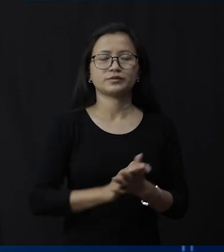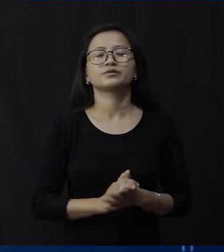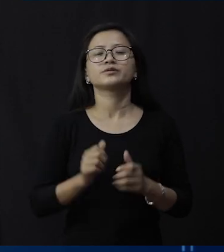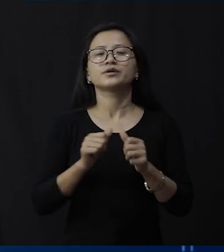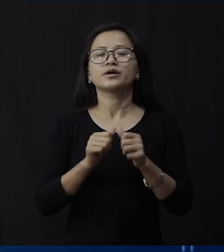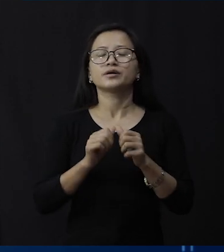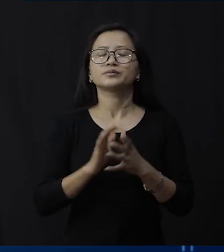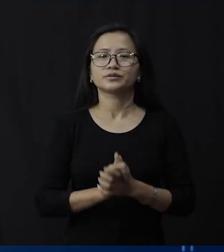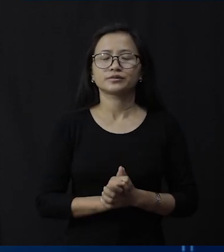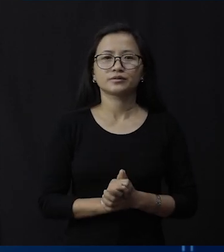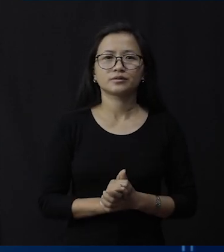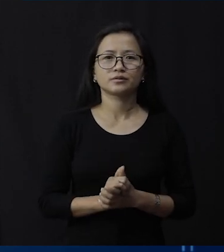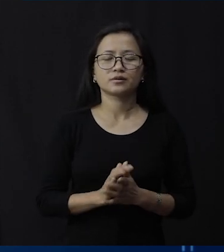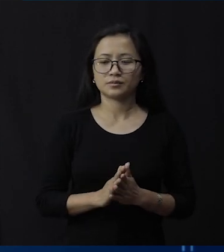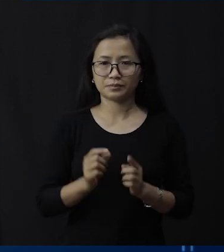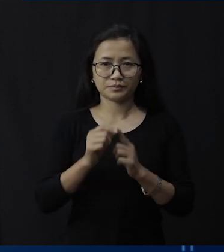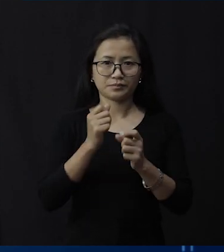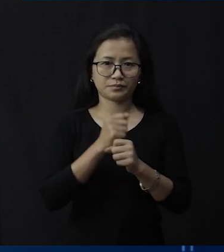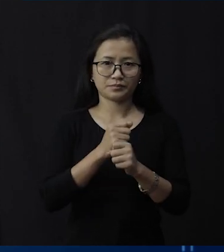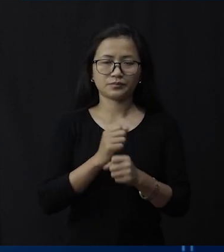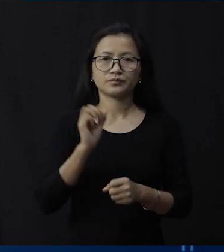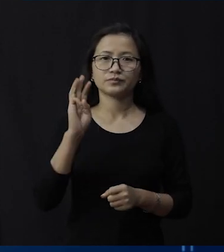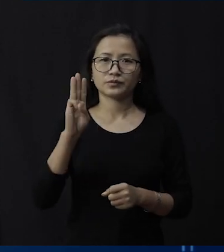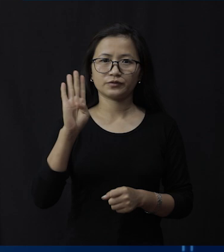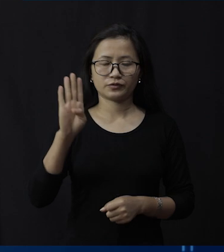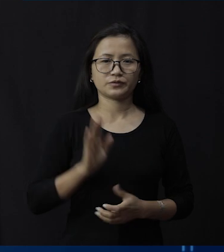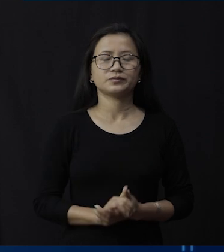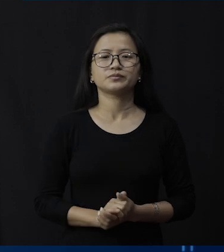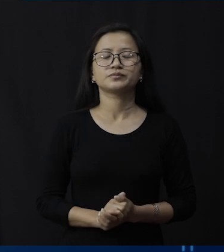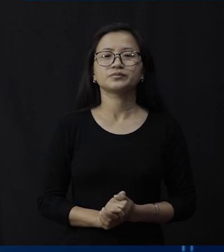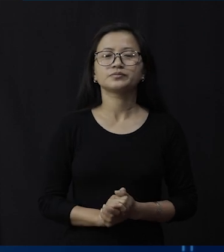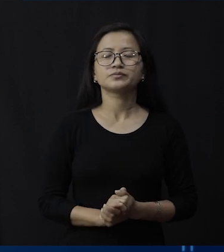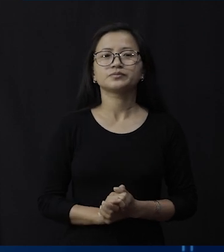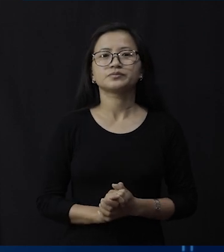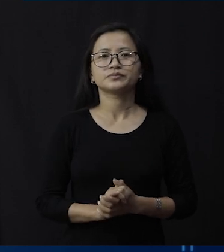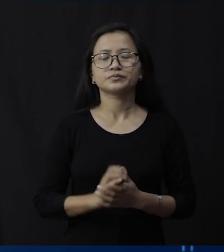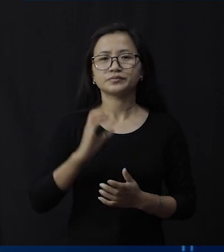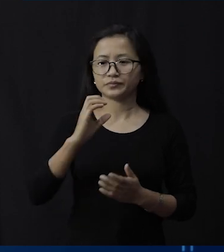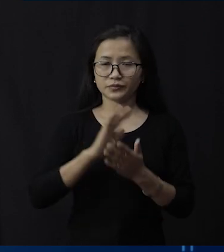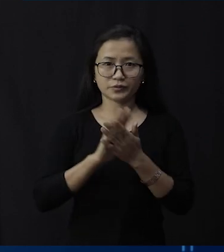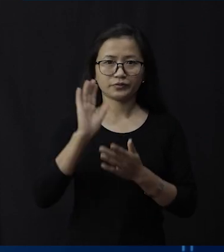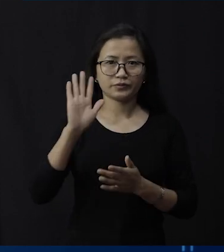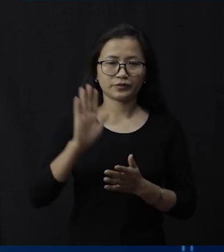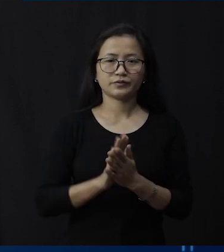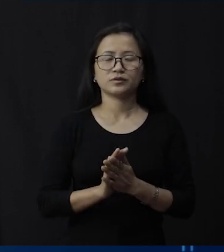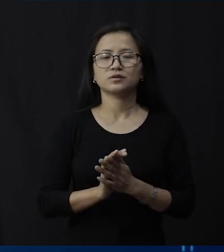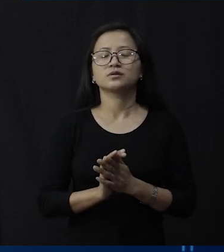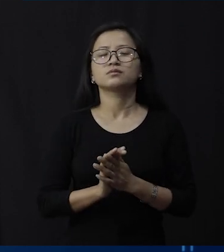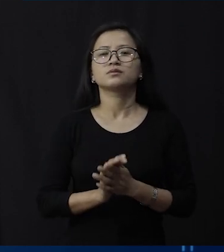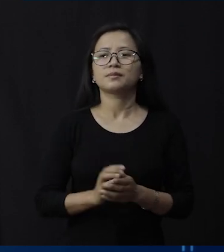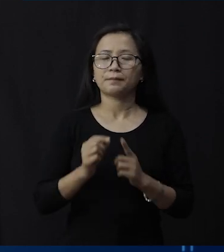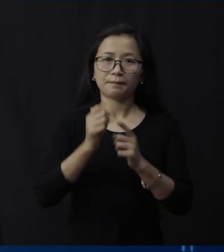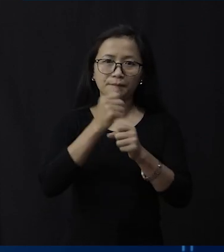this lesson is in page number 34 in your textbook. Chapter 5, District Administration,